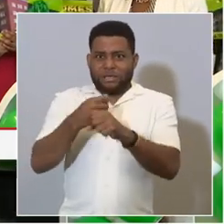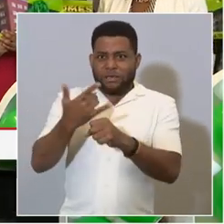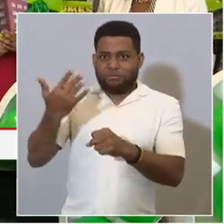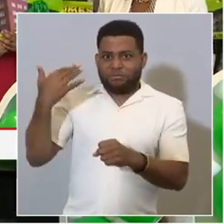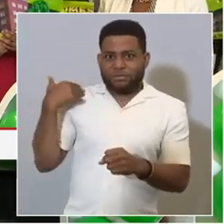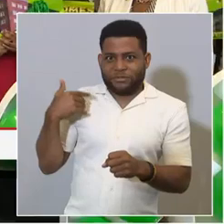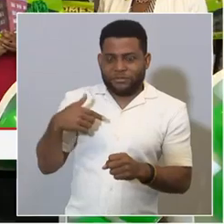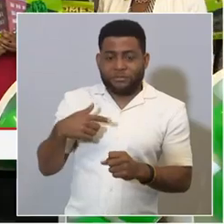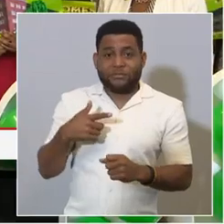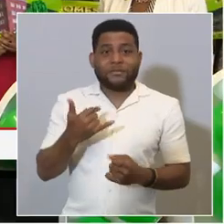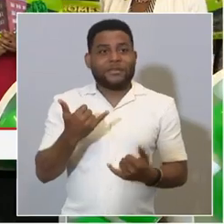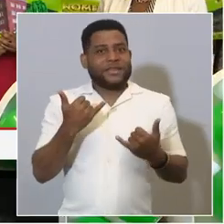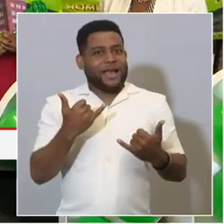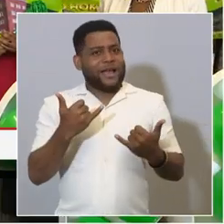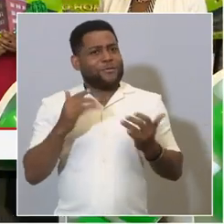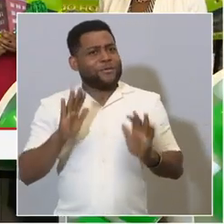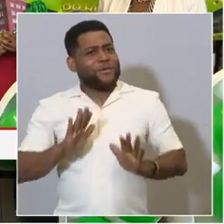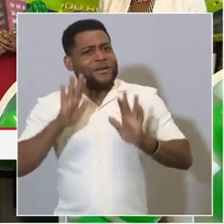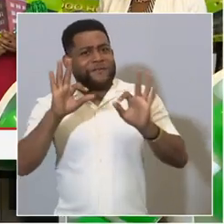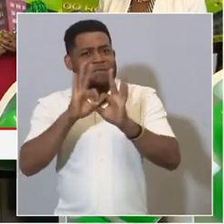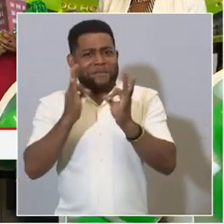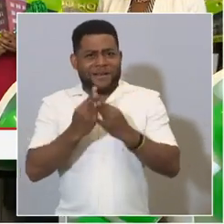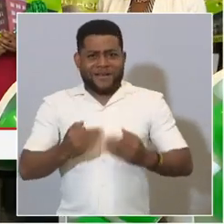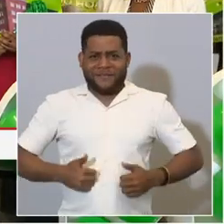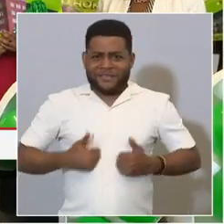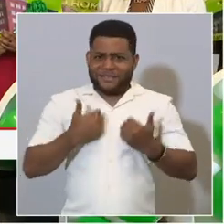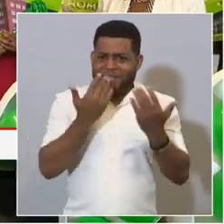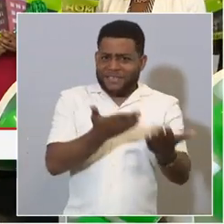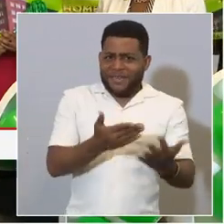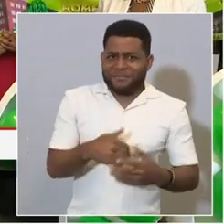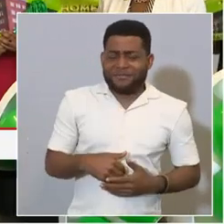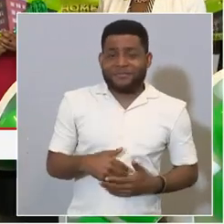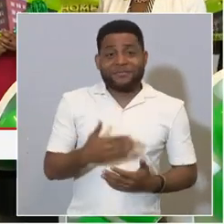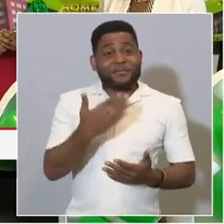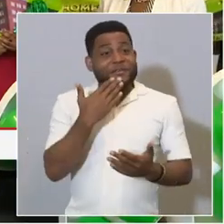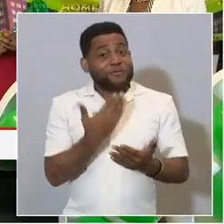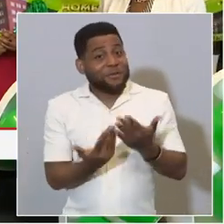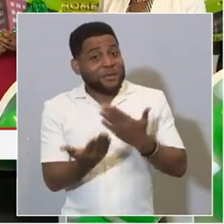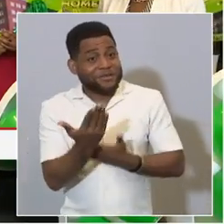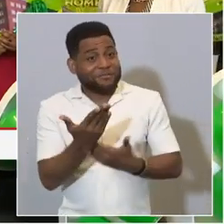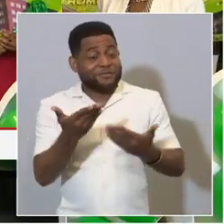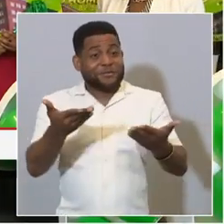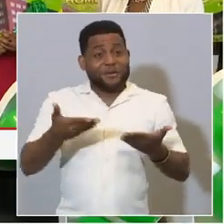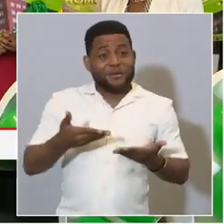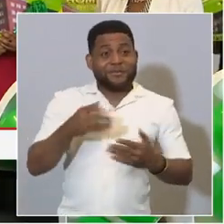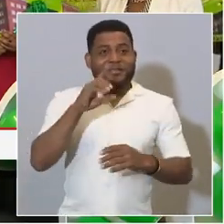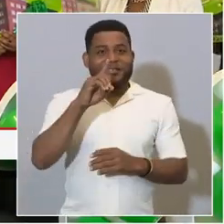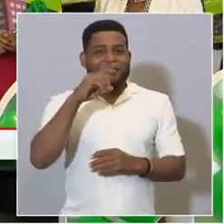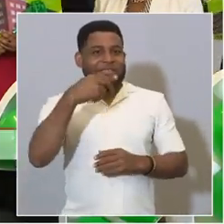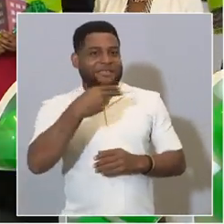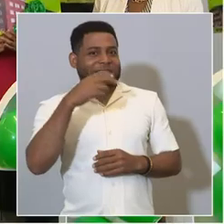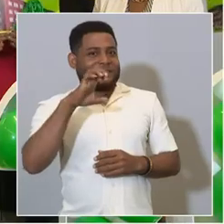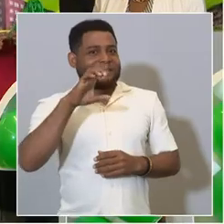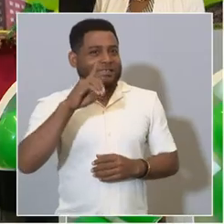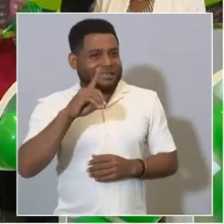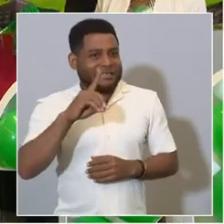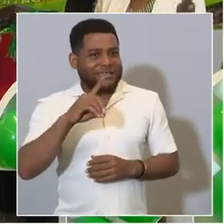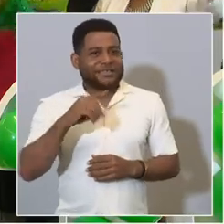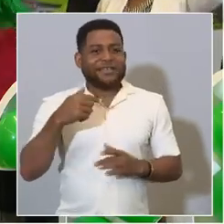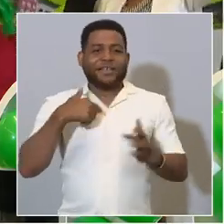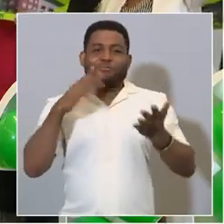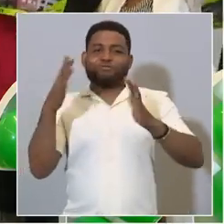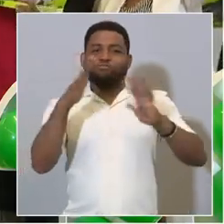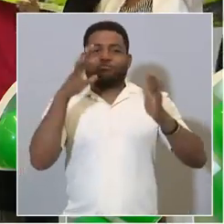So good morning and welcome to DHCD. Let's hear it for the staff here who works day in and